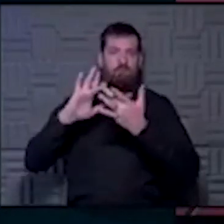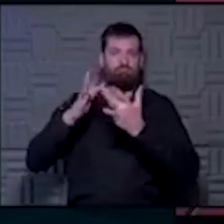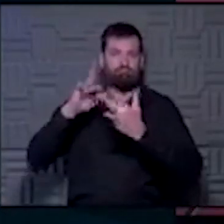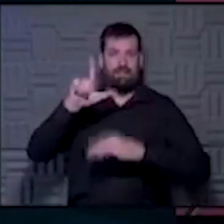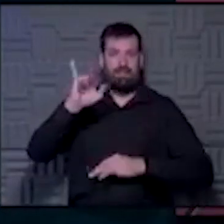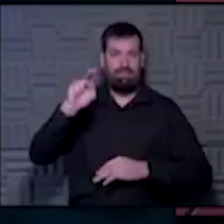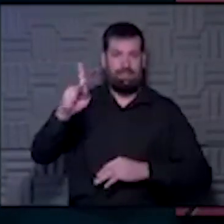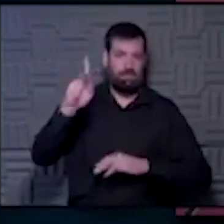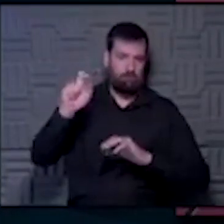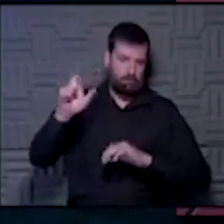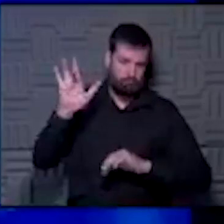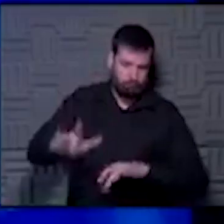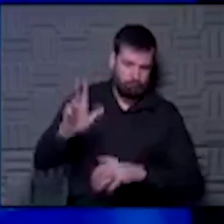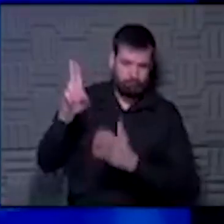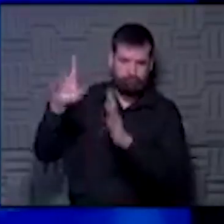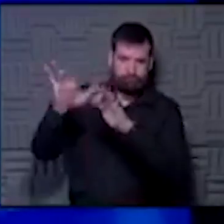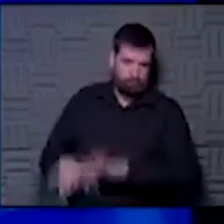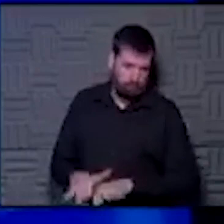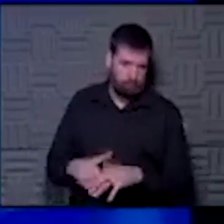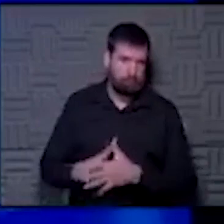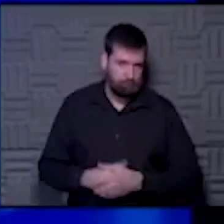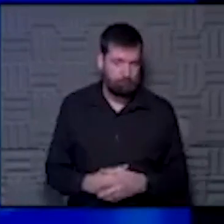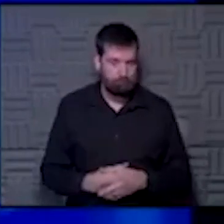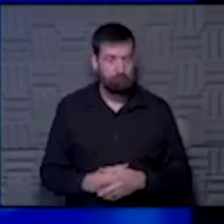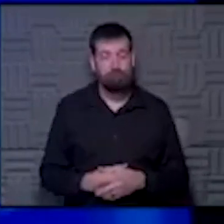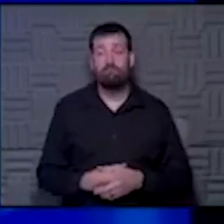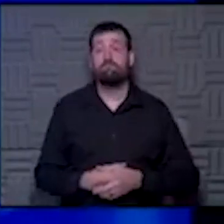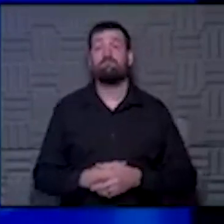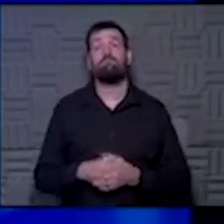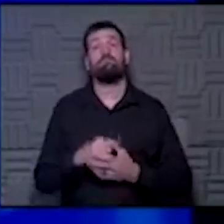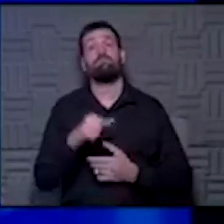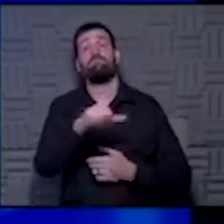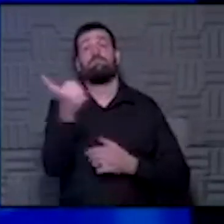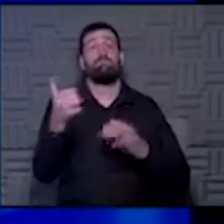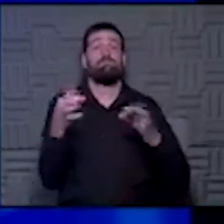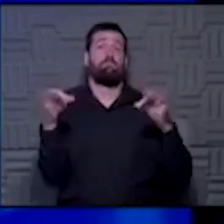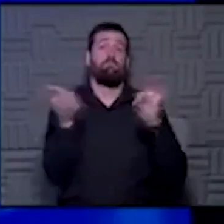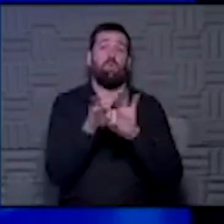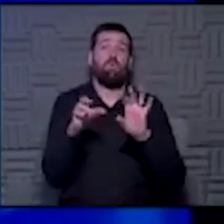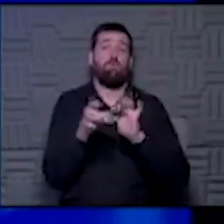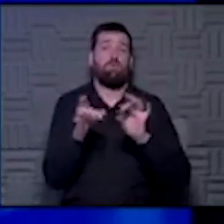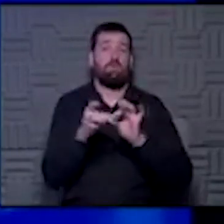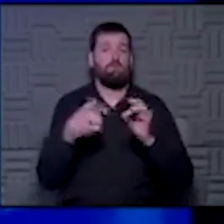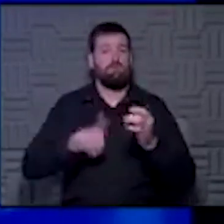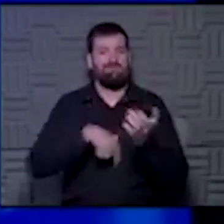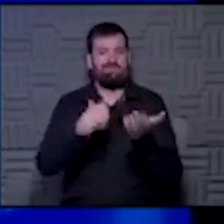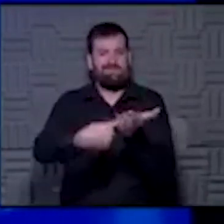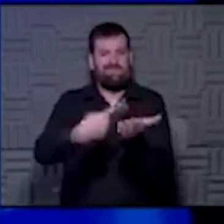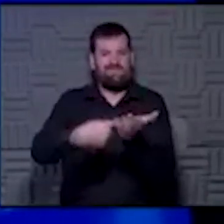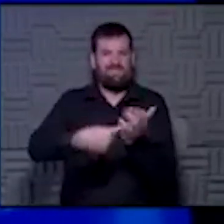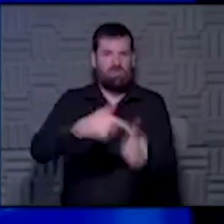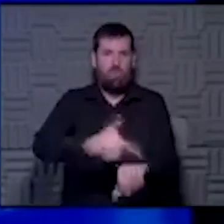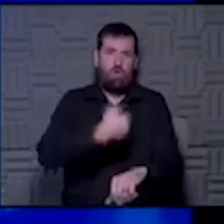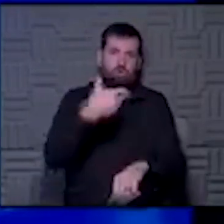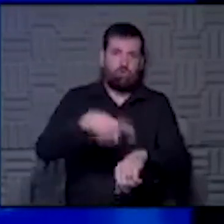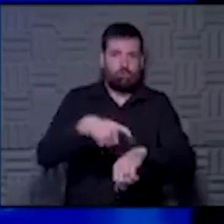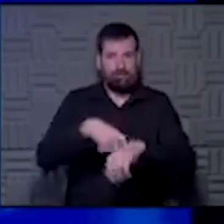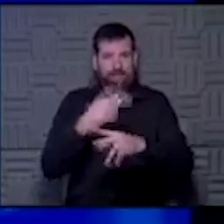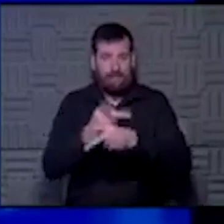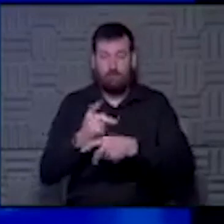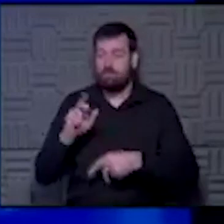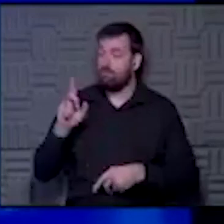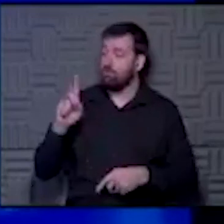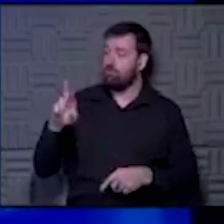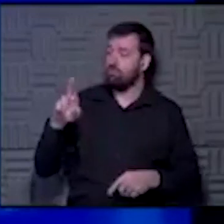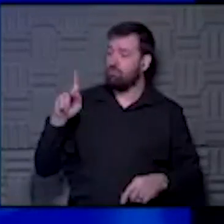Great. One of the other important points, I think, as we talk about long-term care facilities, and I know, Dr. Calendar-Rich, as